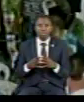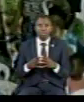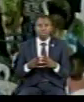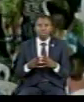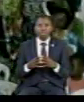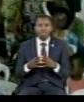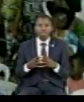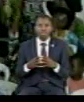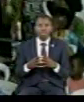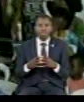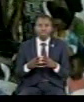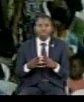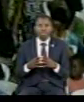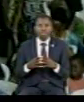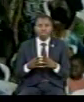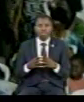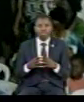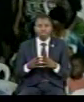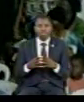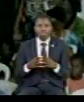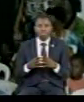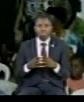throw it.